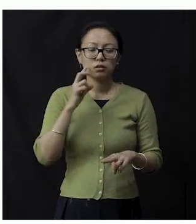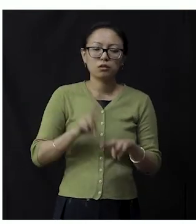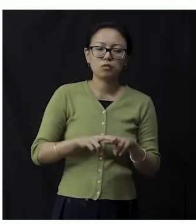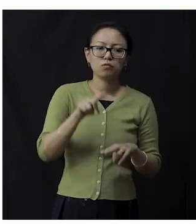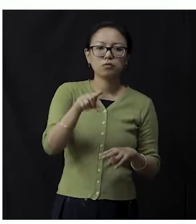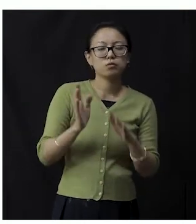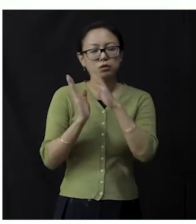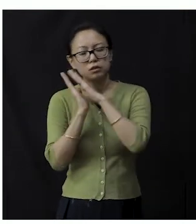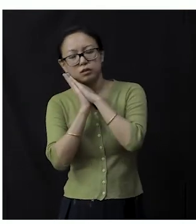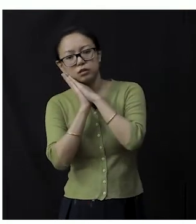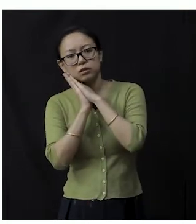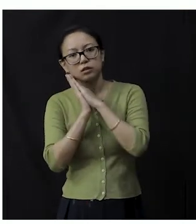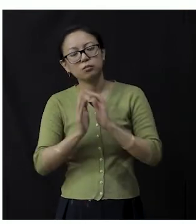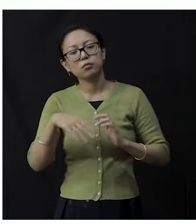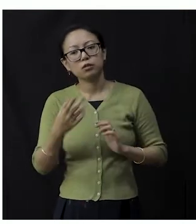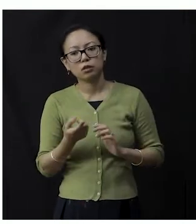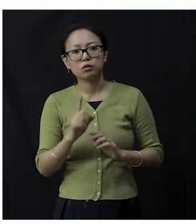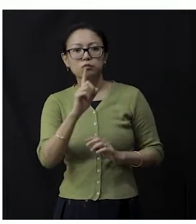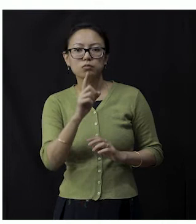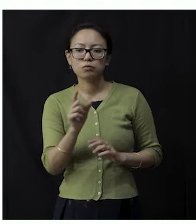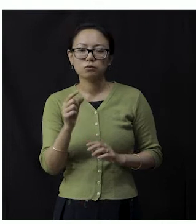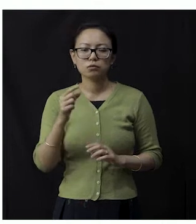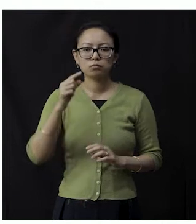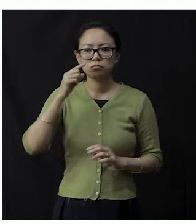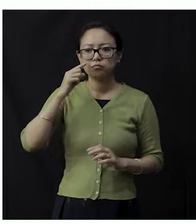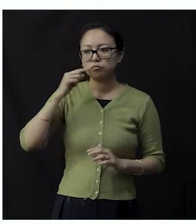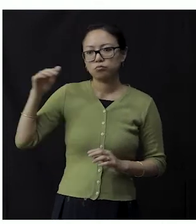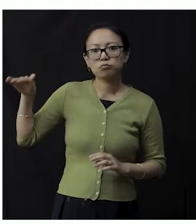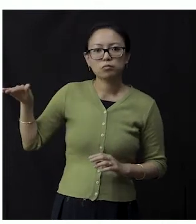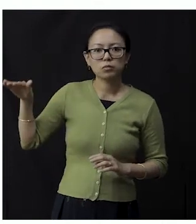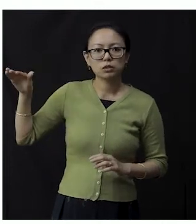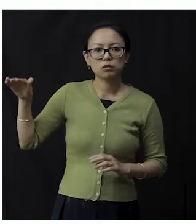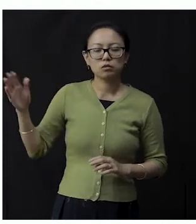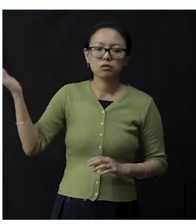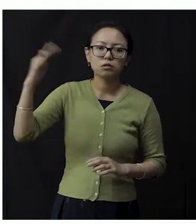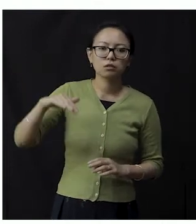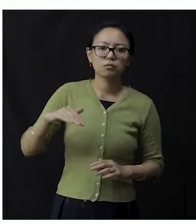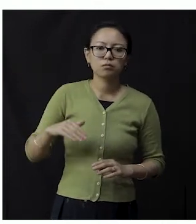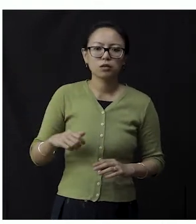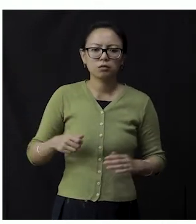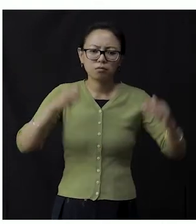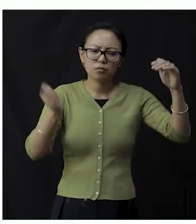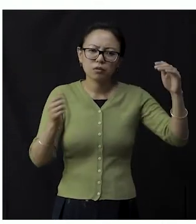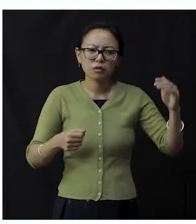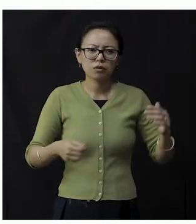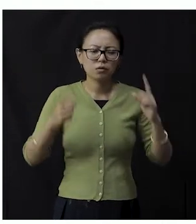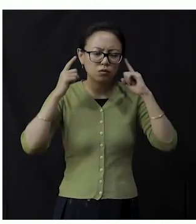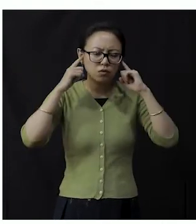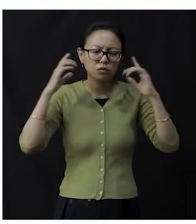mannered man would come and start making noises, and the noises were